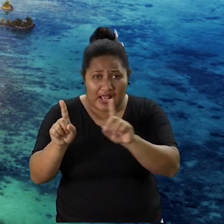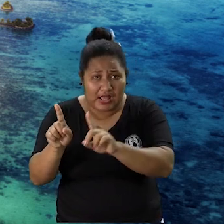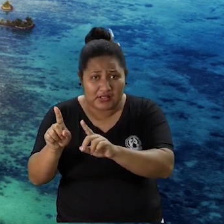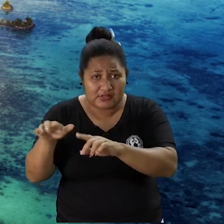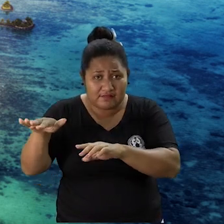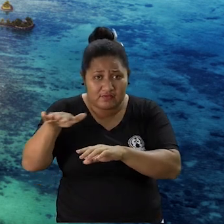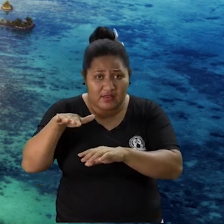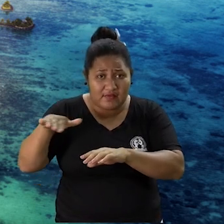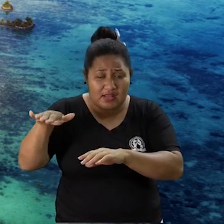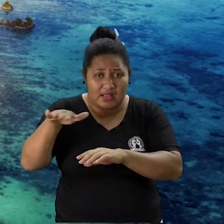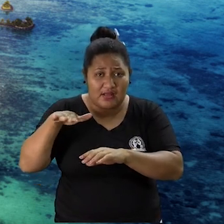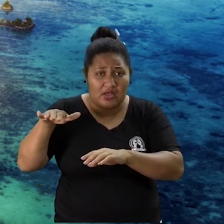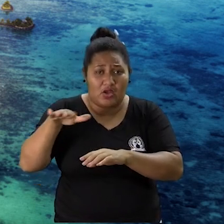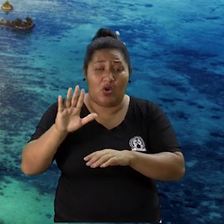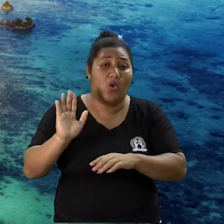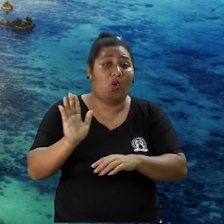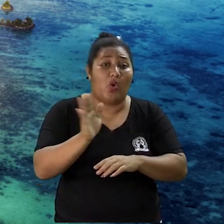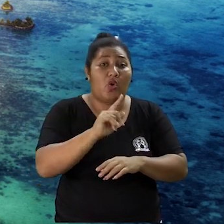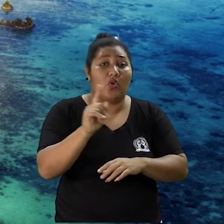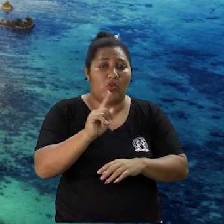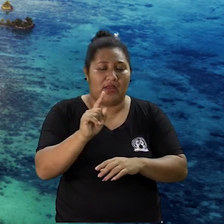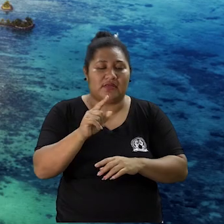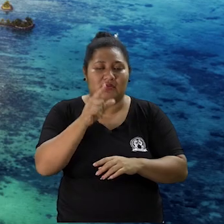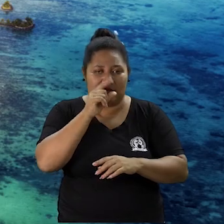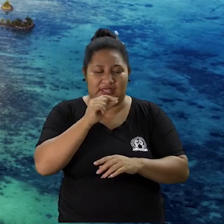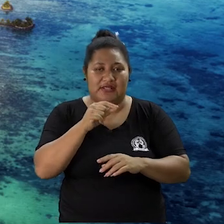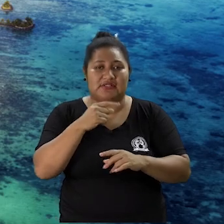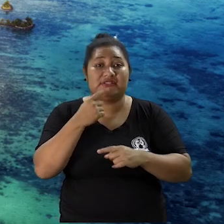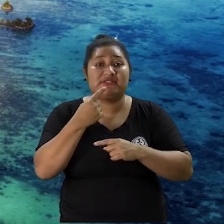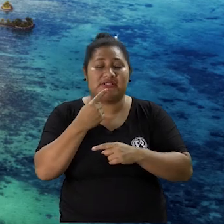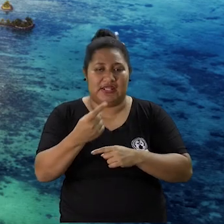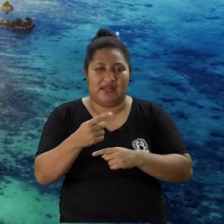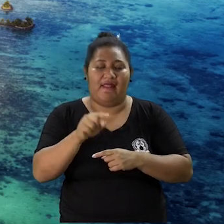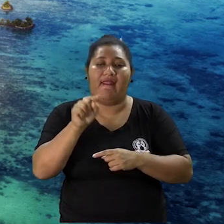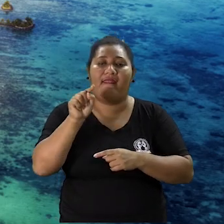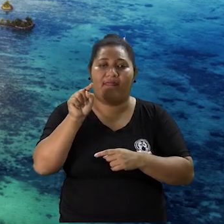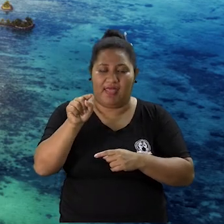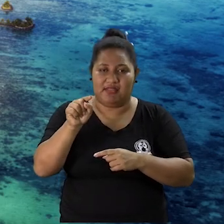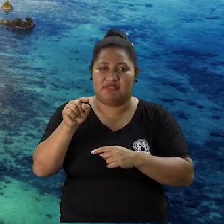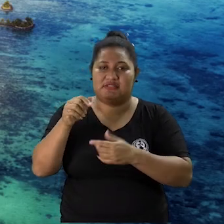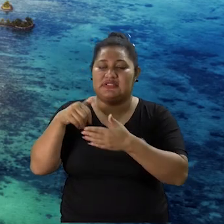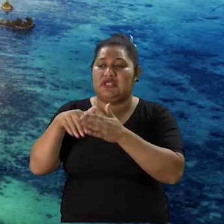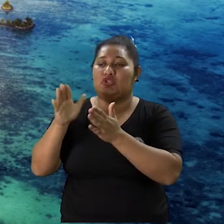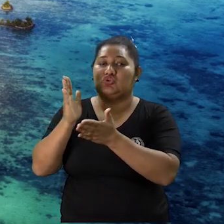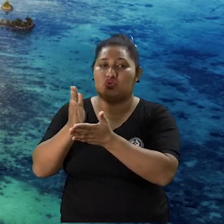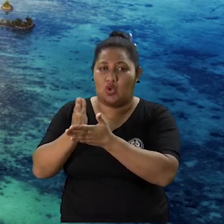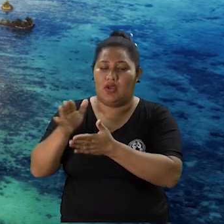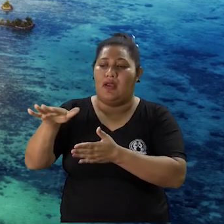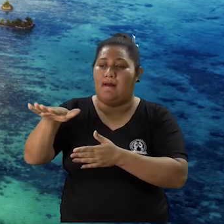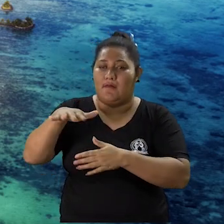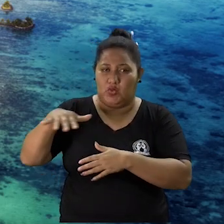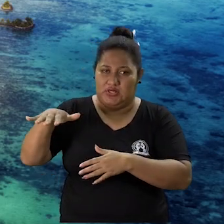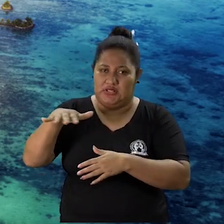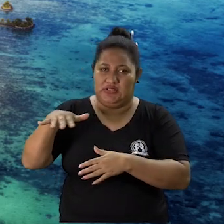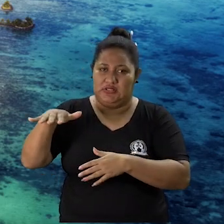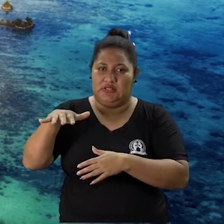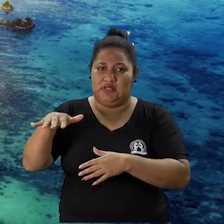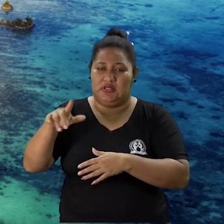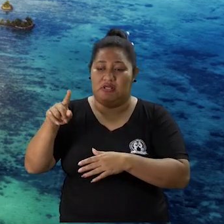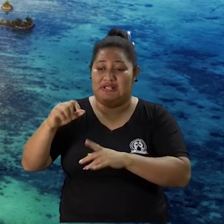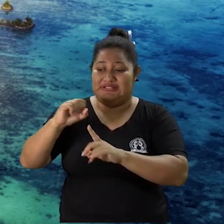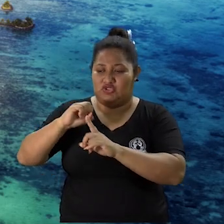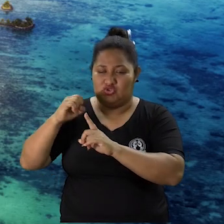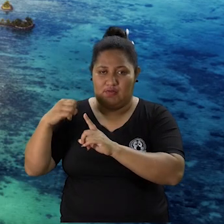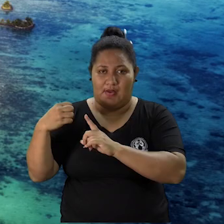le vai ngā umala na e mwhenta tau whapea. That's the inshore marine environment. O le se o